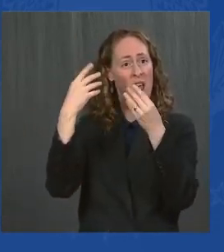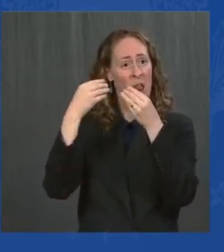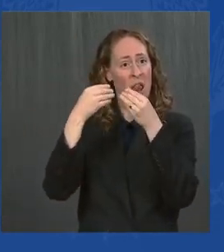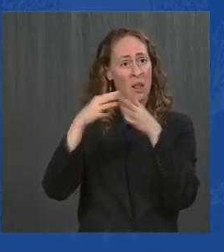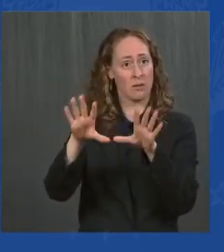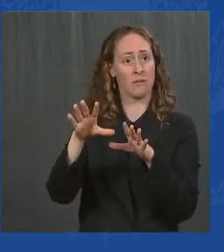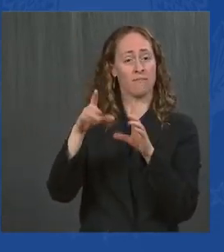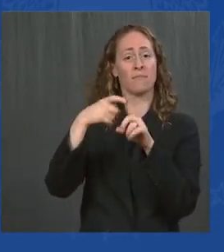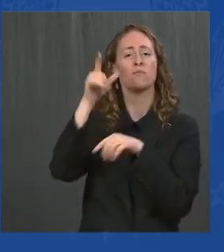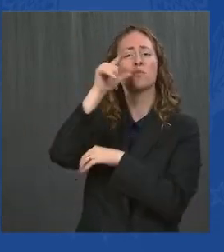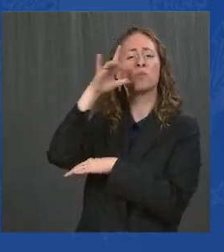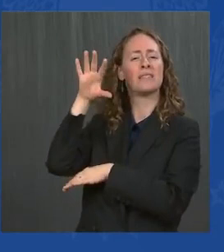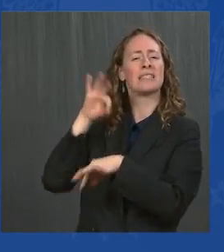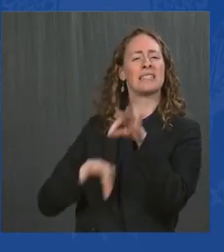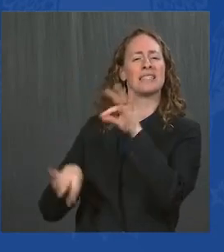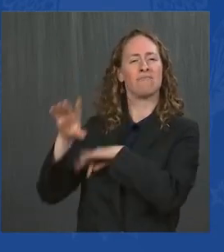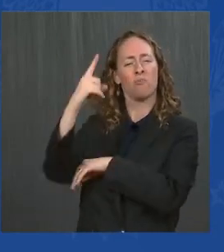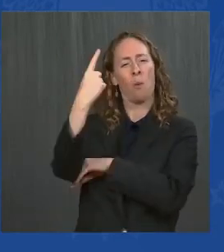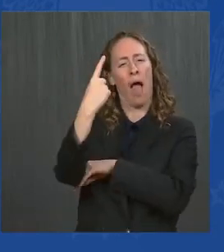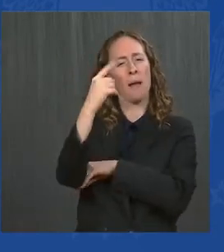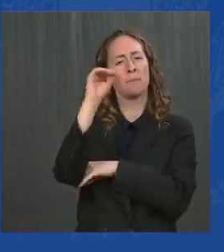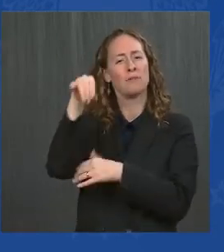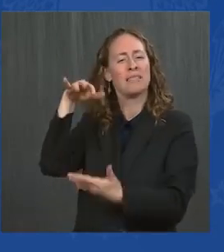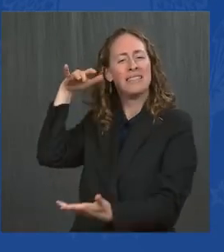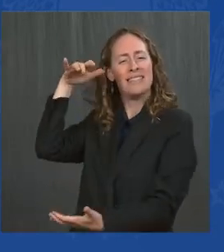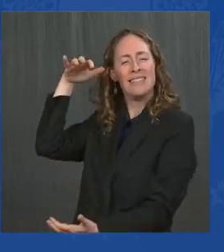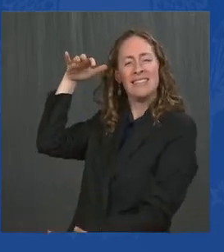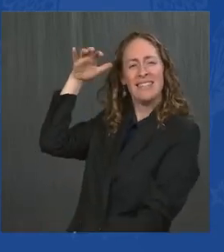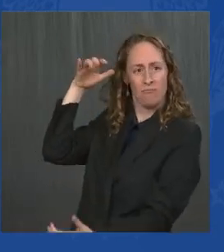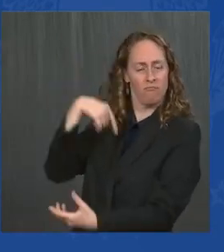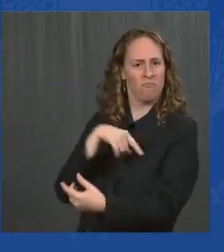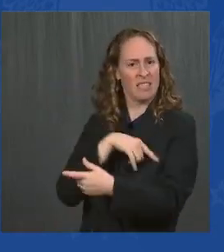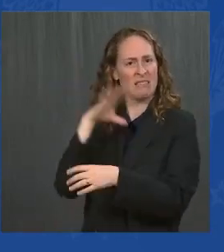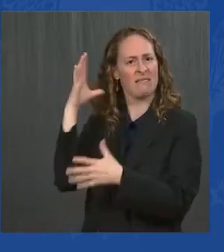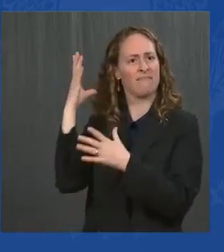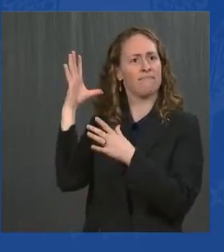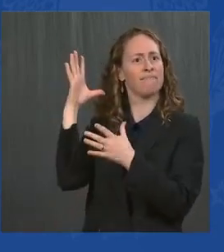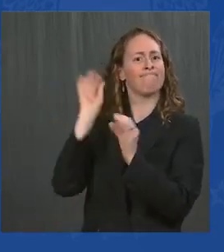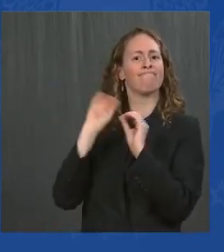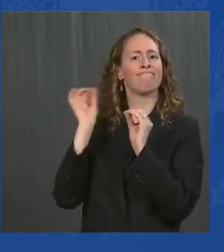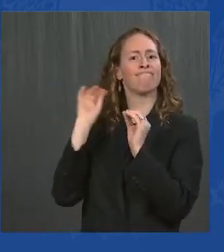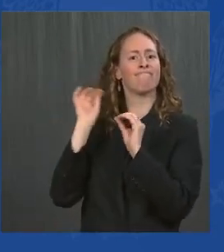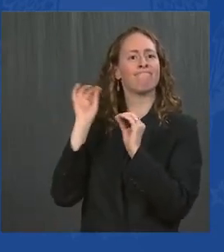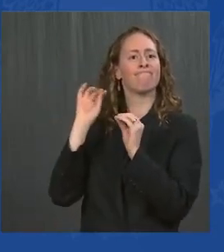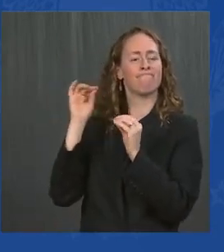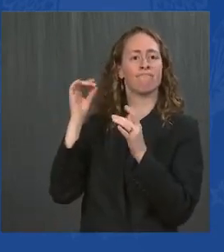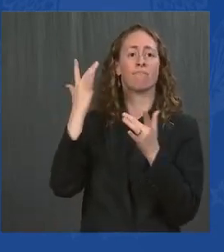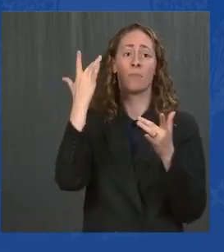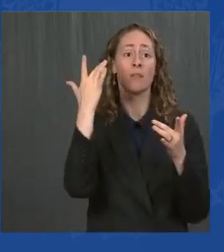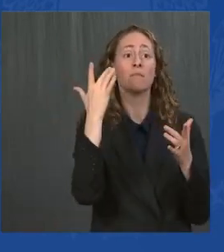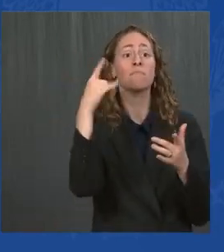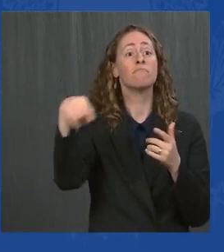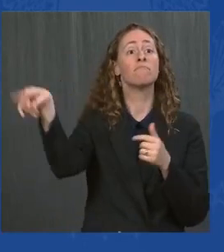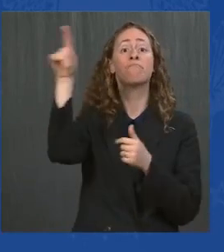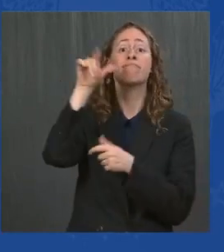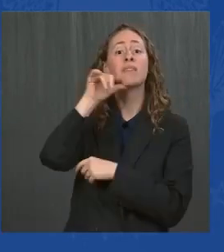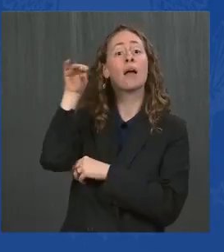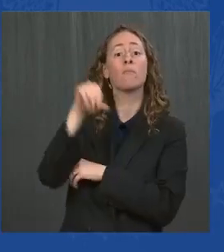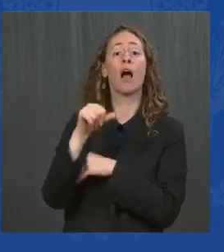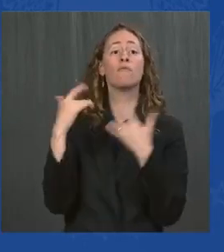alone. Not because of low tax rates, but because the wealthy people aren't paying the taxes they